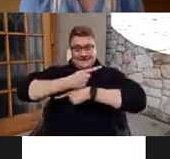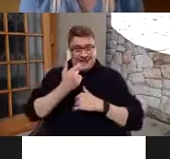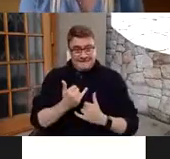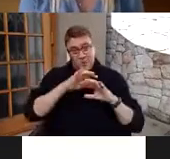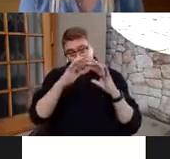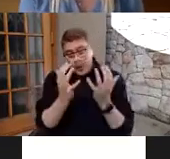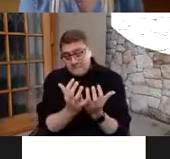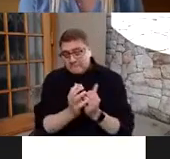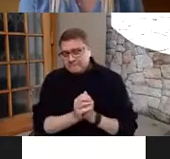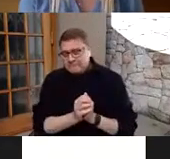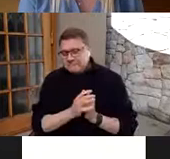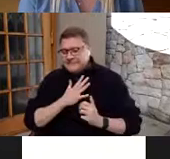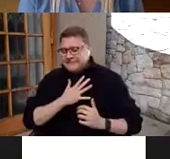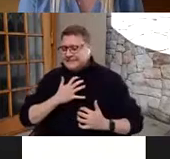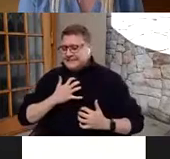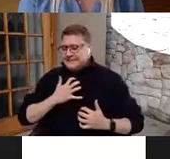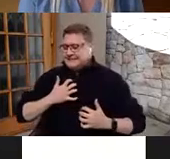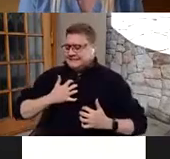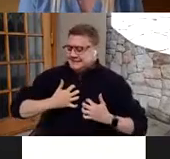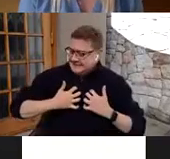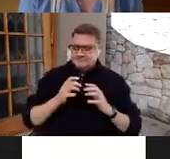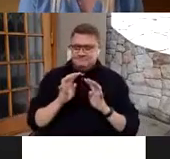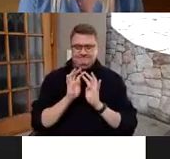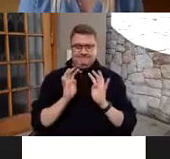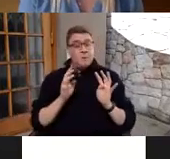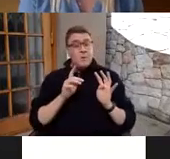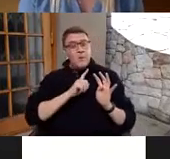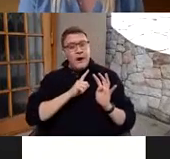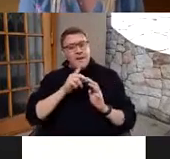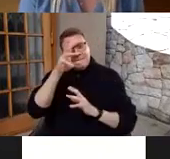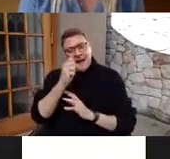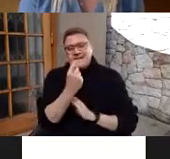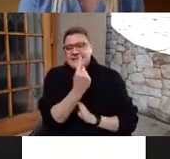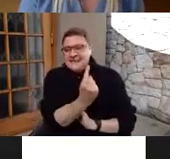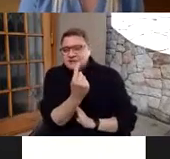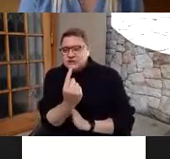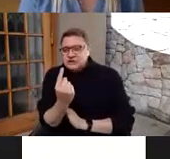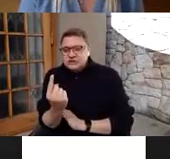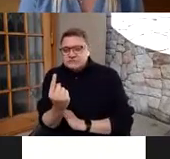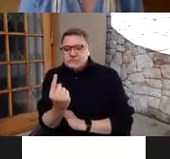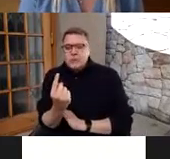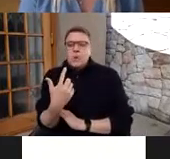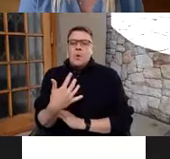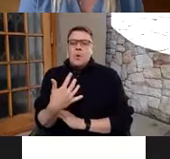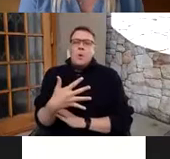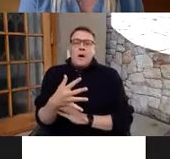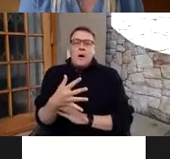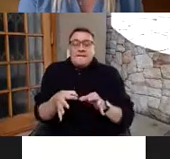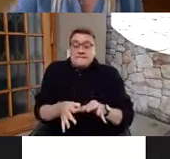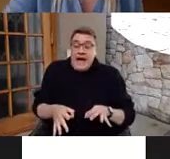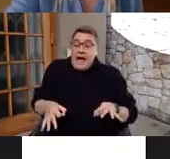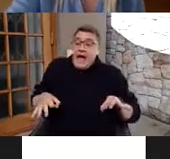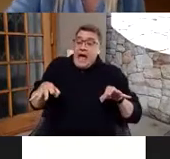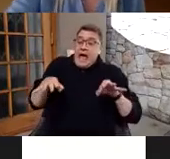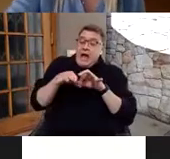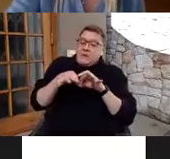really excited to have them here because I believe that each of them have a valuable insight that they can bring to today's